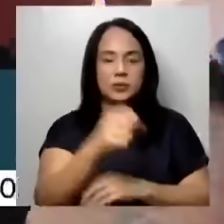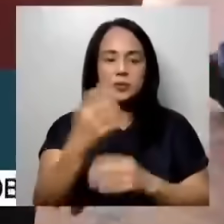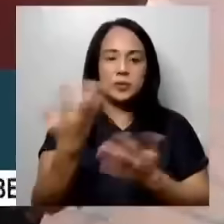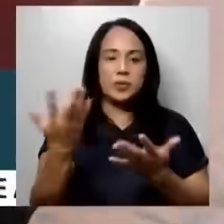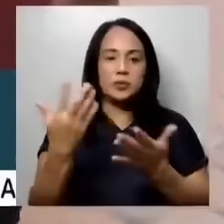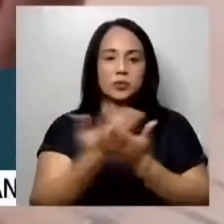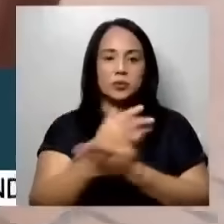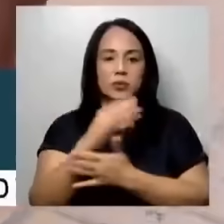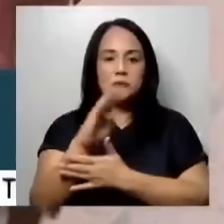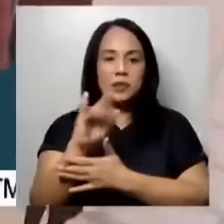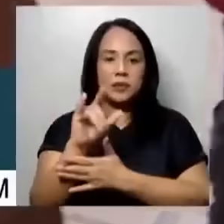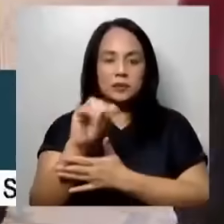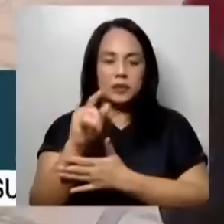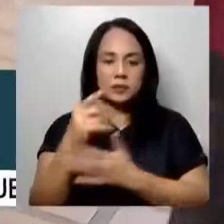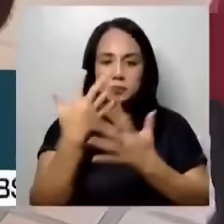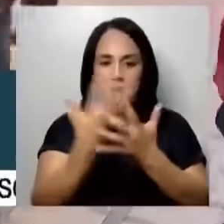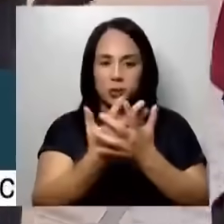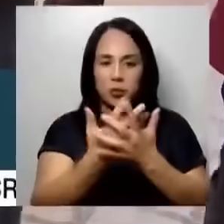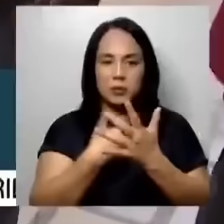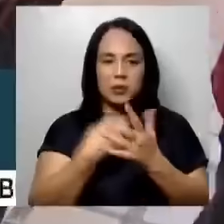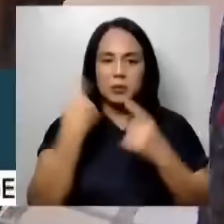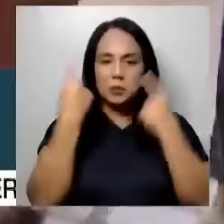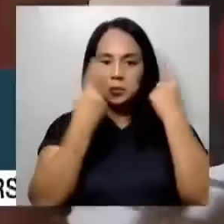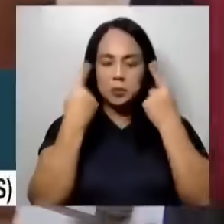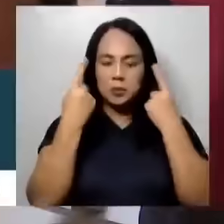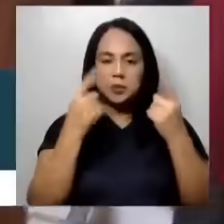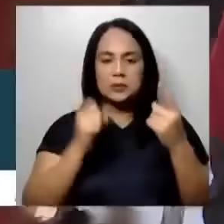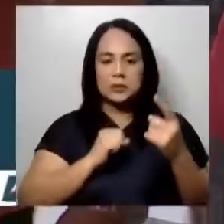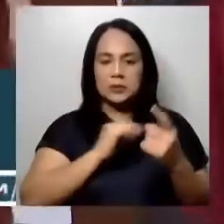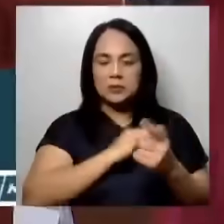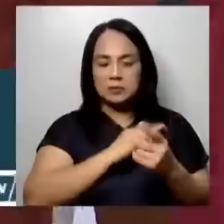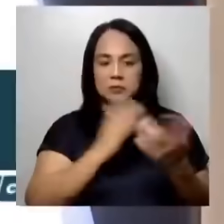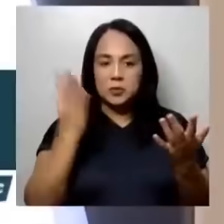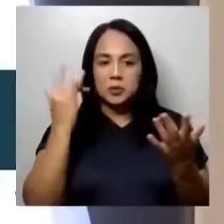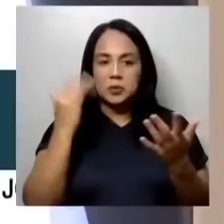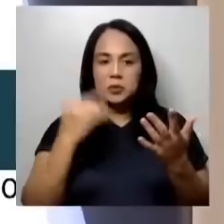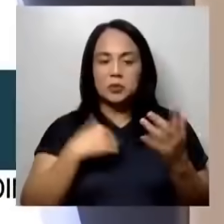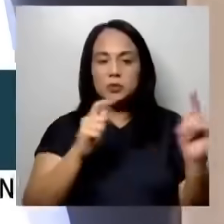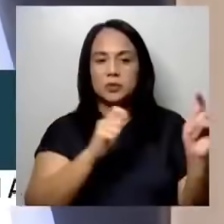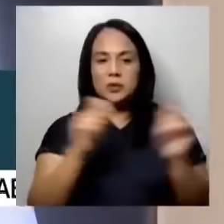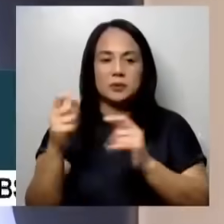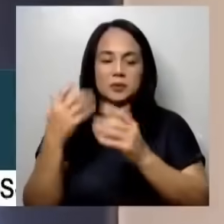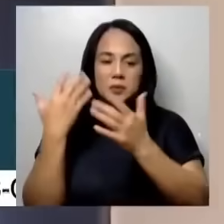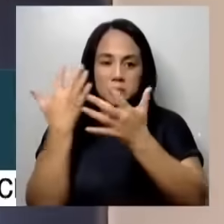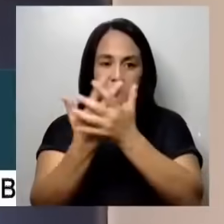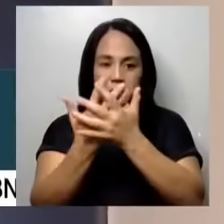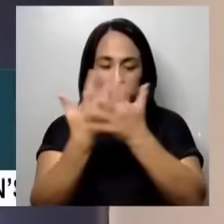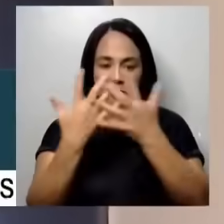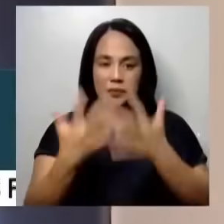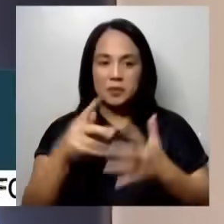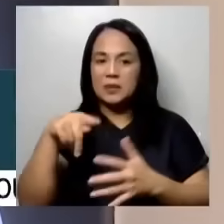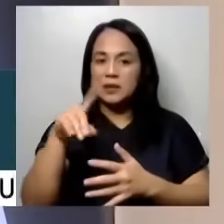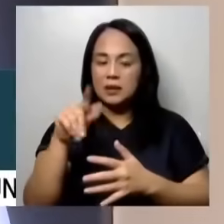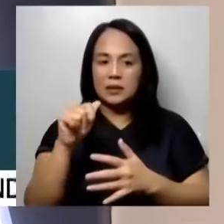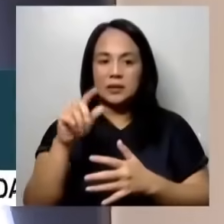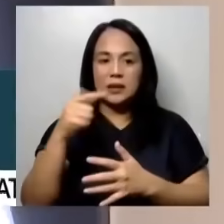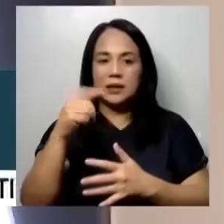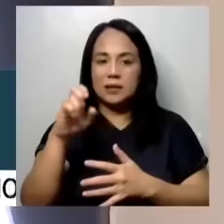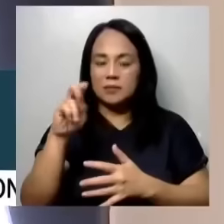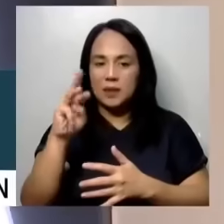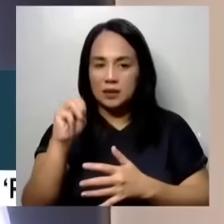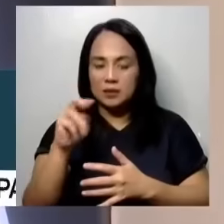prisons. The court ordered concerned personnel of the New Bilibid prison to transfer the PDLs, Herman Agoho,